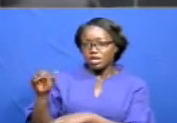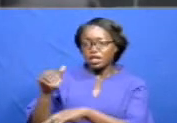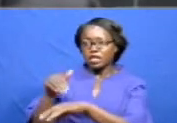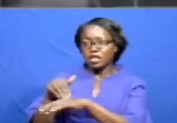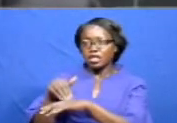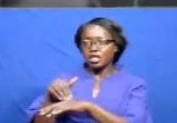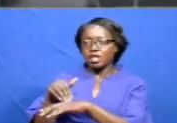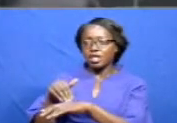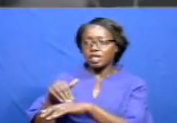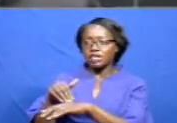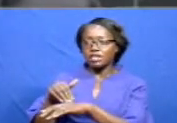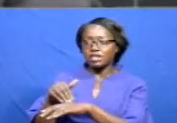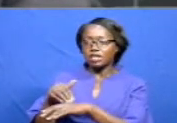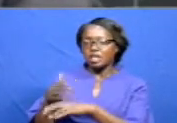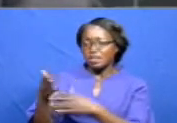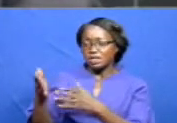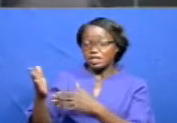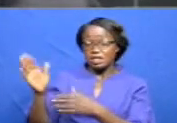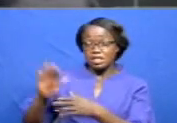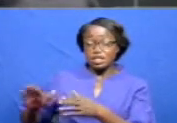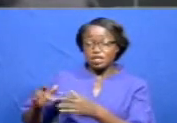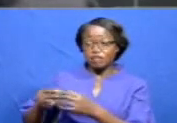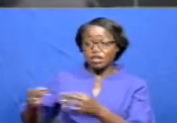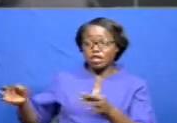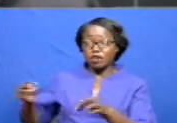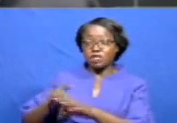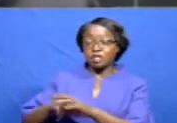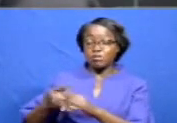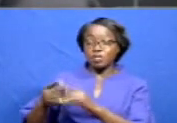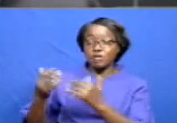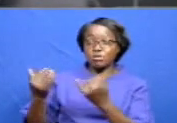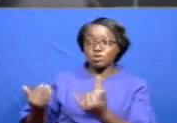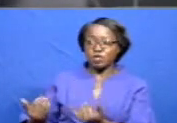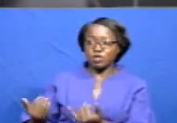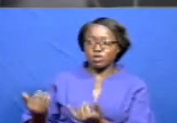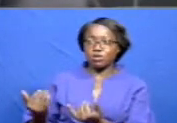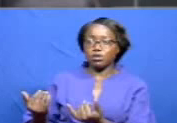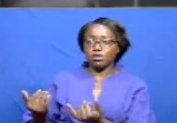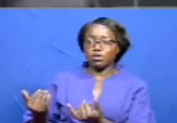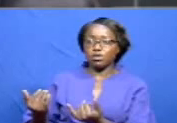this technology for quite a while now. But up to this point in time,